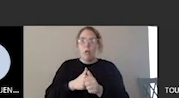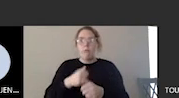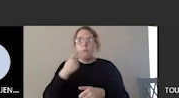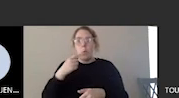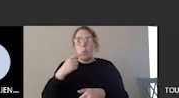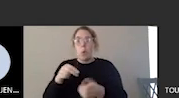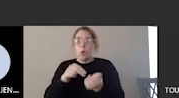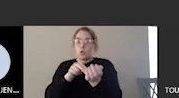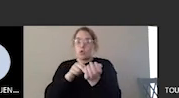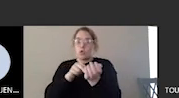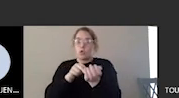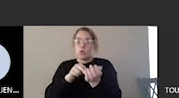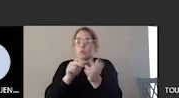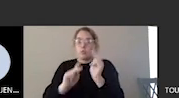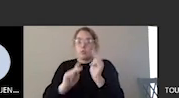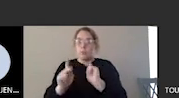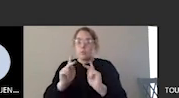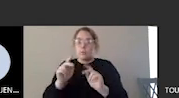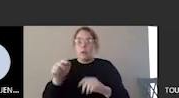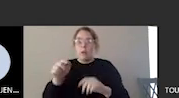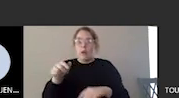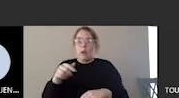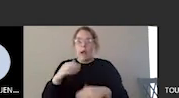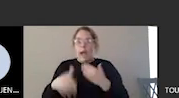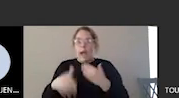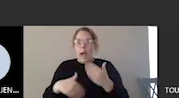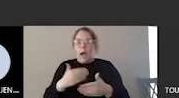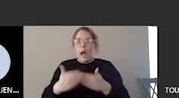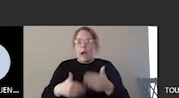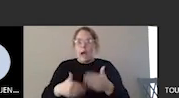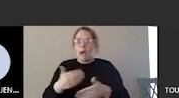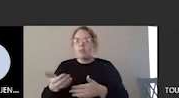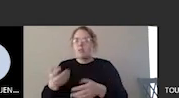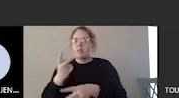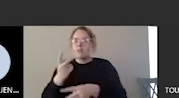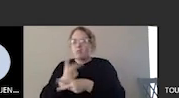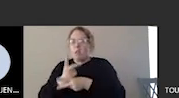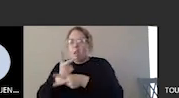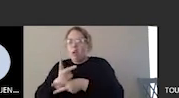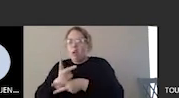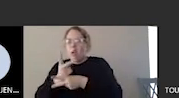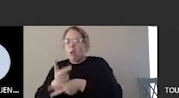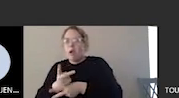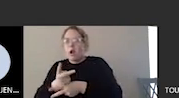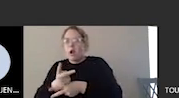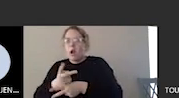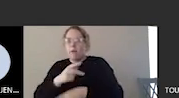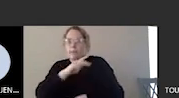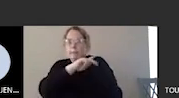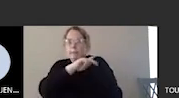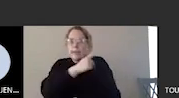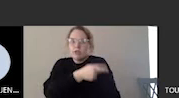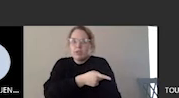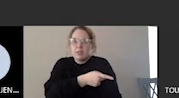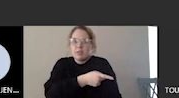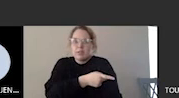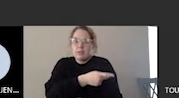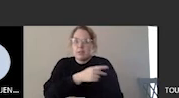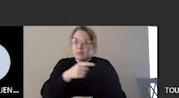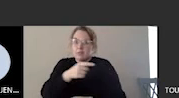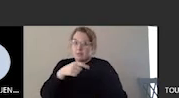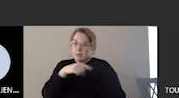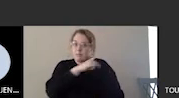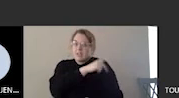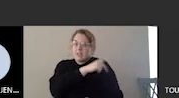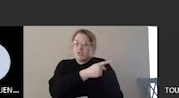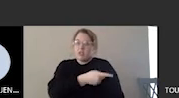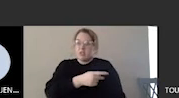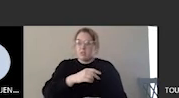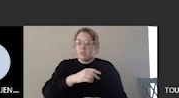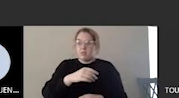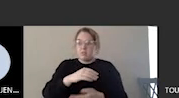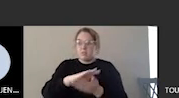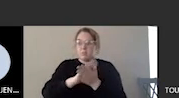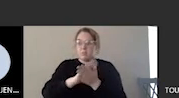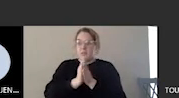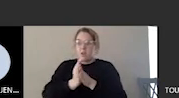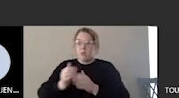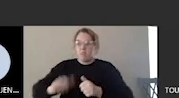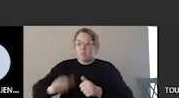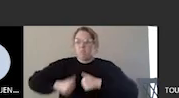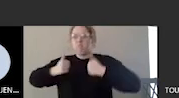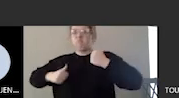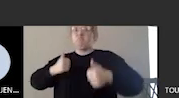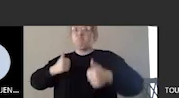was about how to treat a patient when they're trying to, when the patients are getting a little bit hostile. And